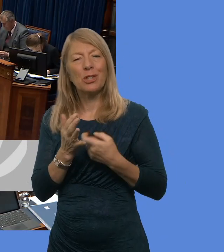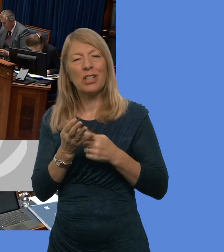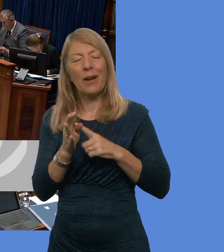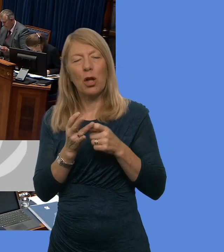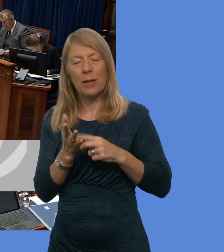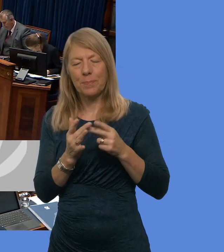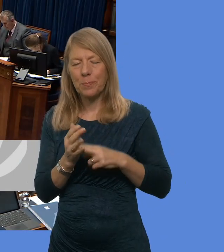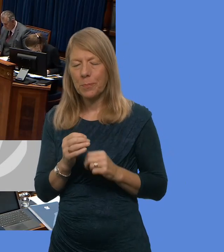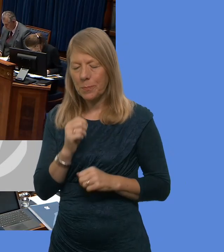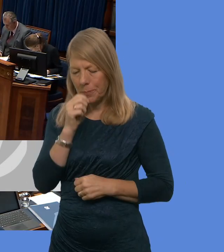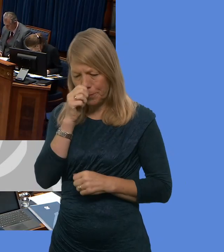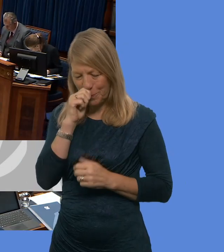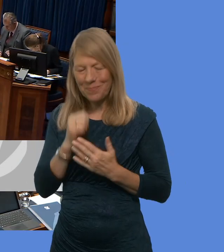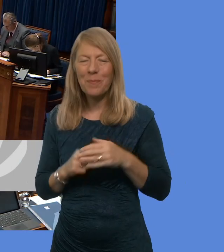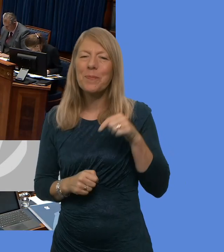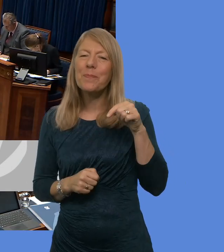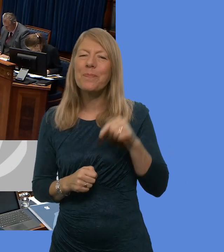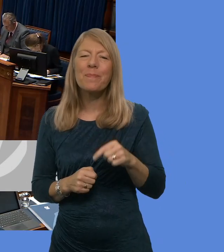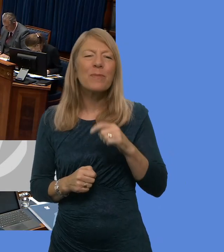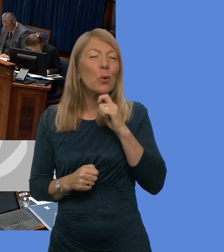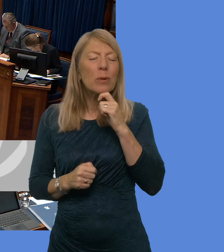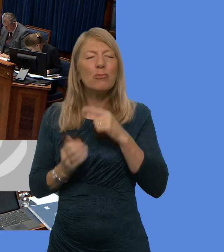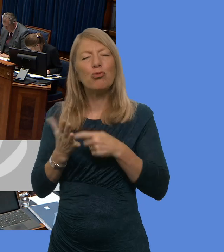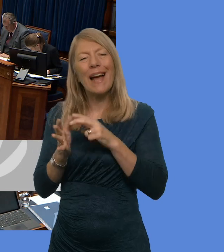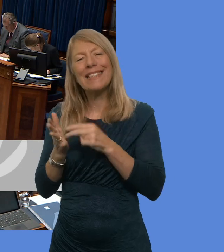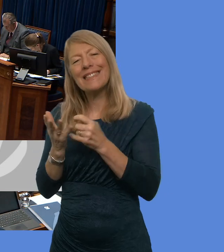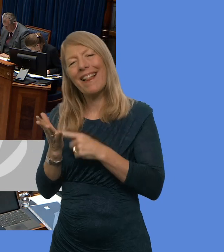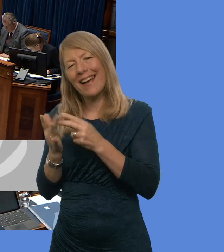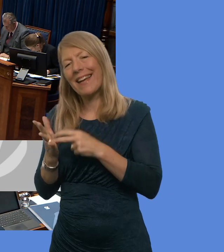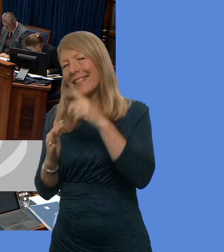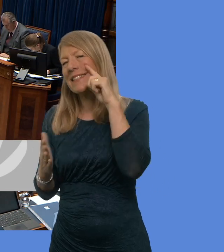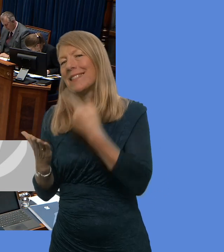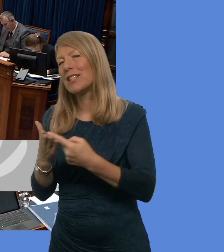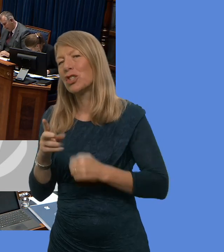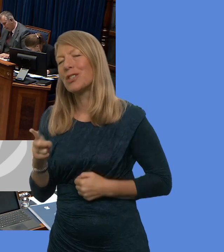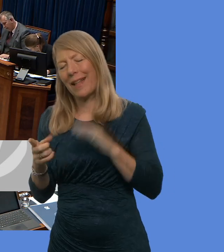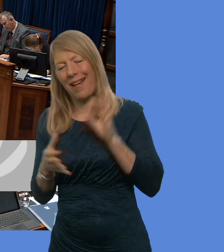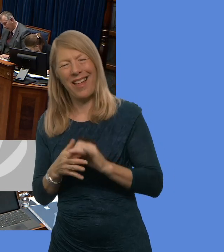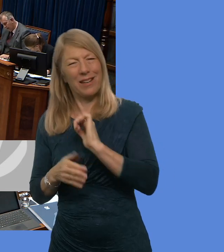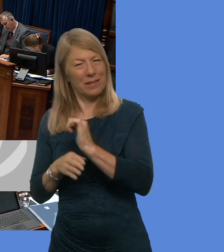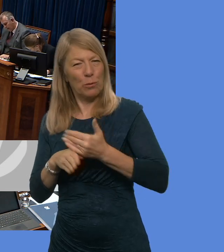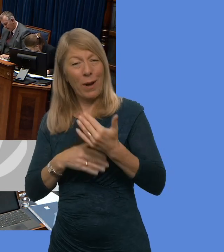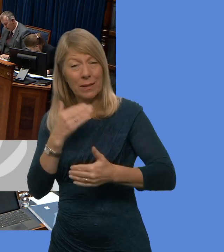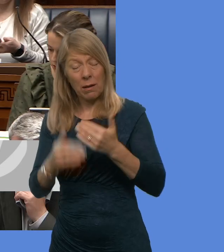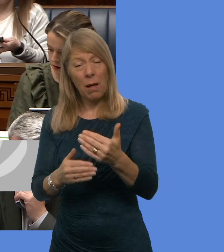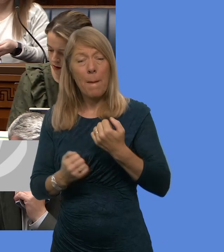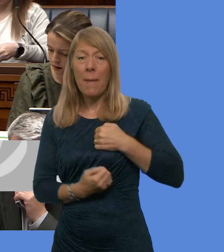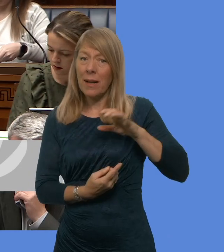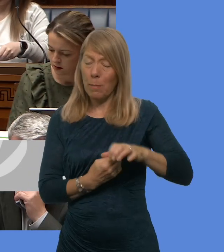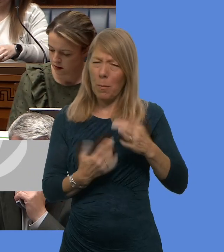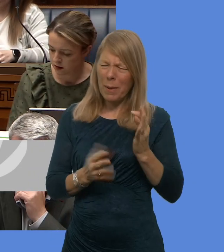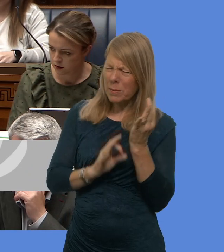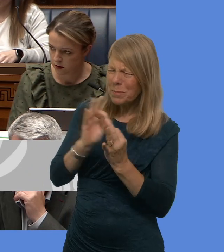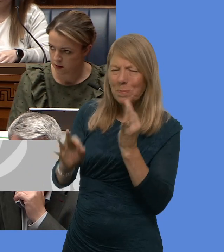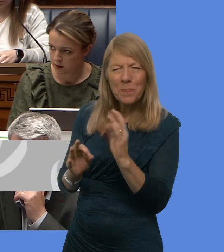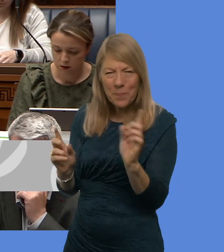This is an operational decision taken by TransLink. However, my department have taken time to request the information from TransLink. TransLink have advised